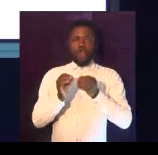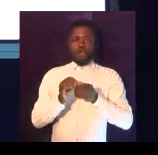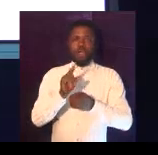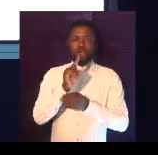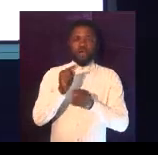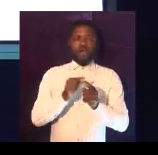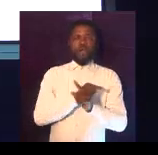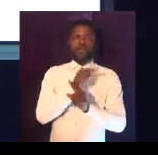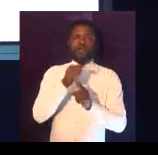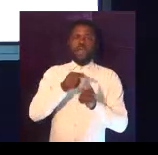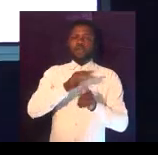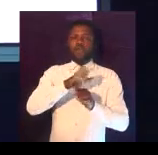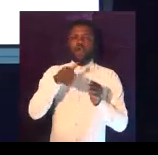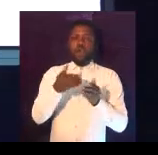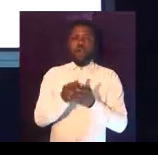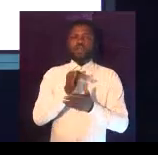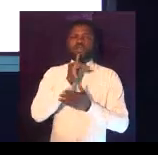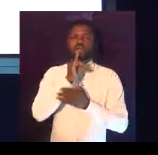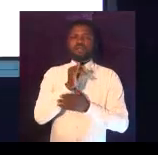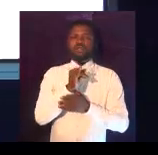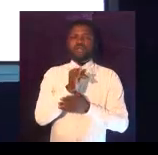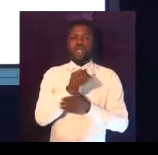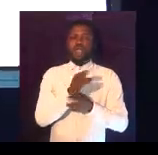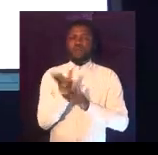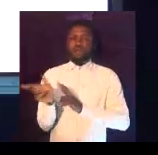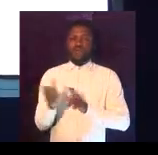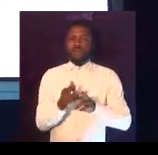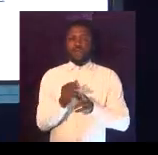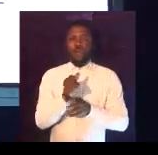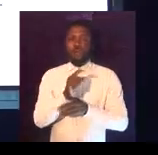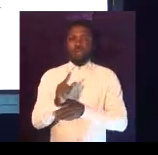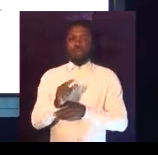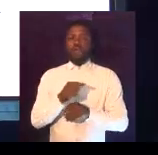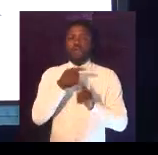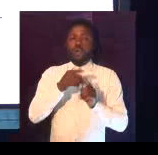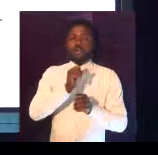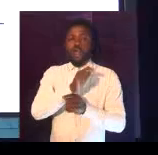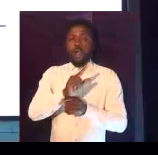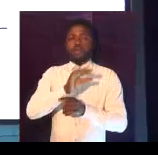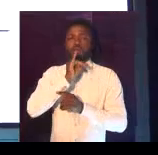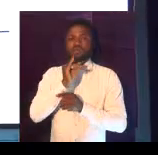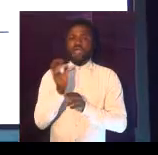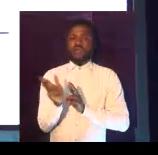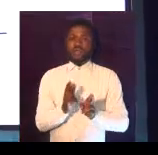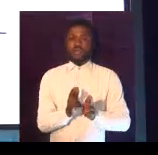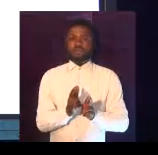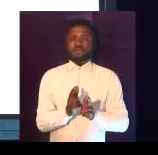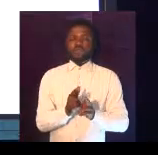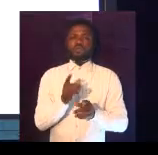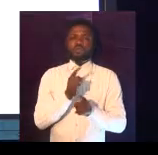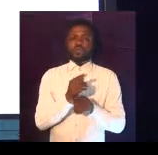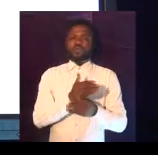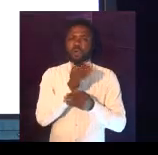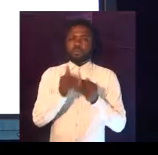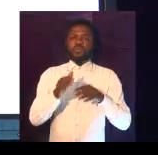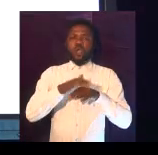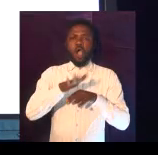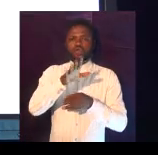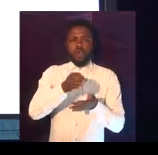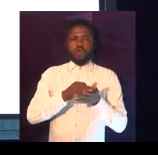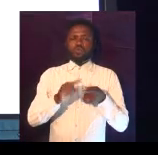Number 1, when all is ready. Just complete it on your own to show